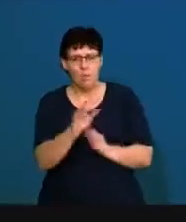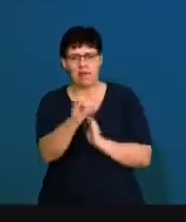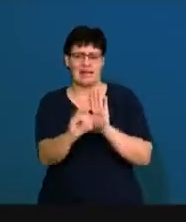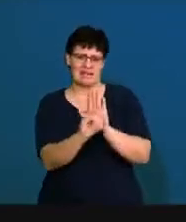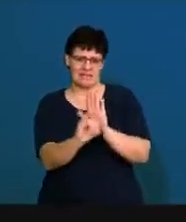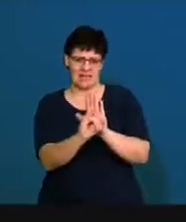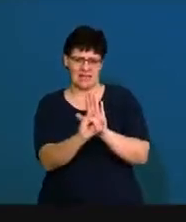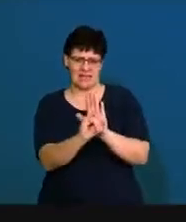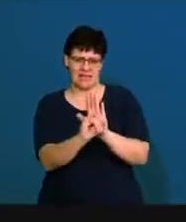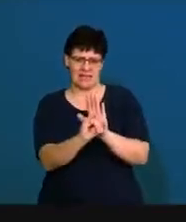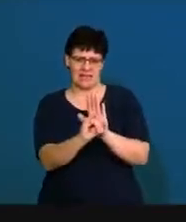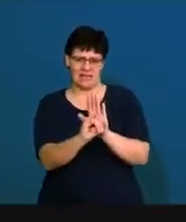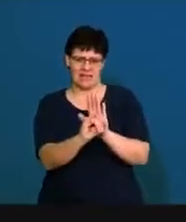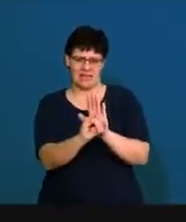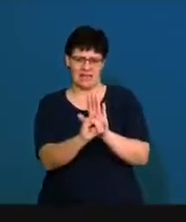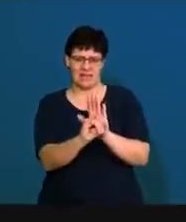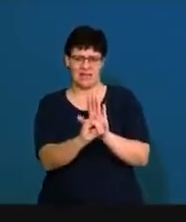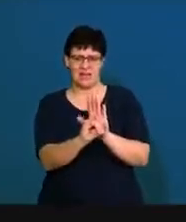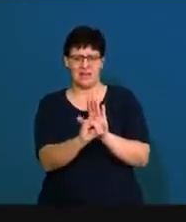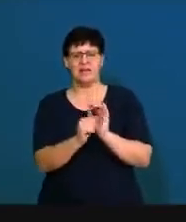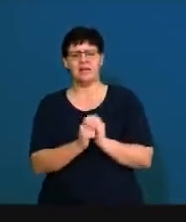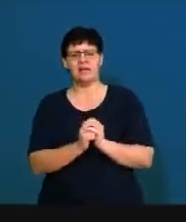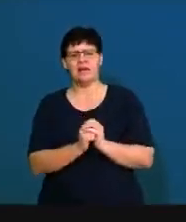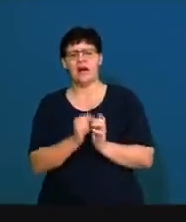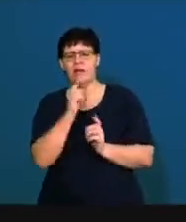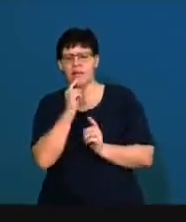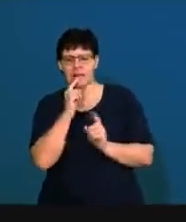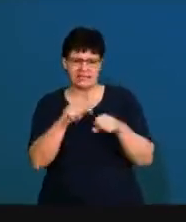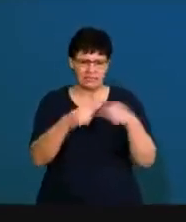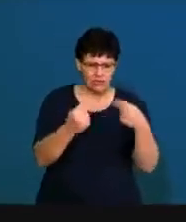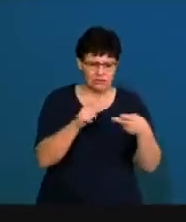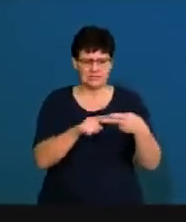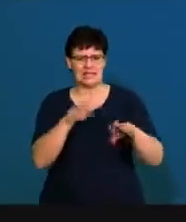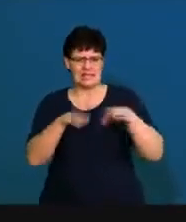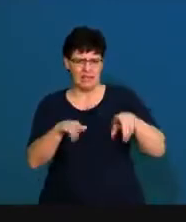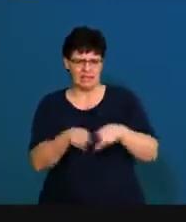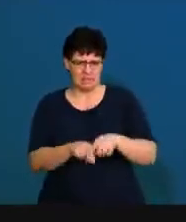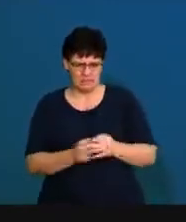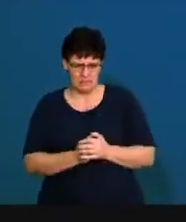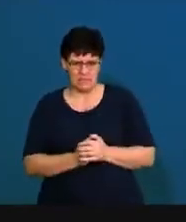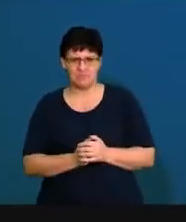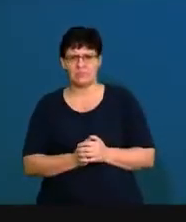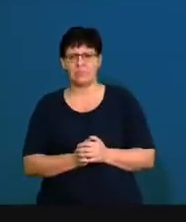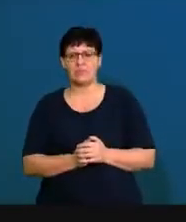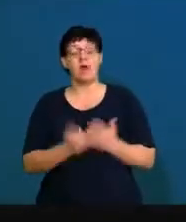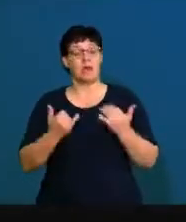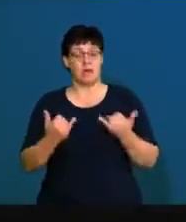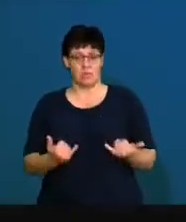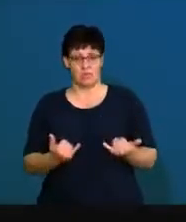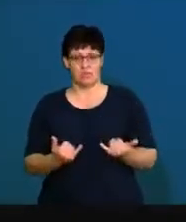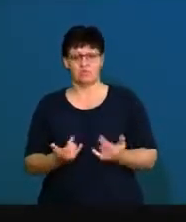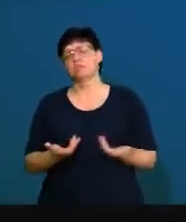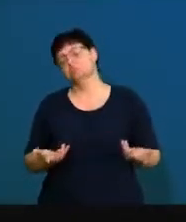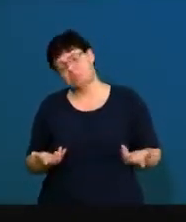to identify, okay, we've spoken about the differences as well as the similarities, okay? Right,